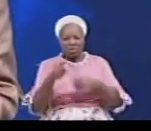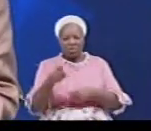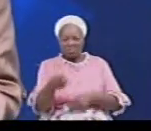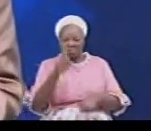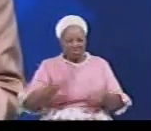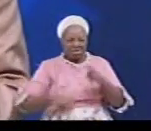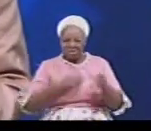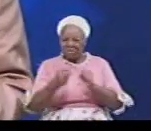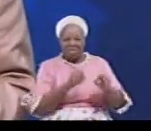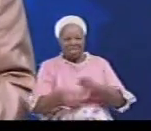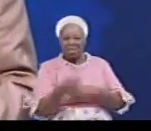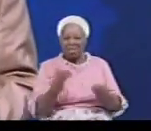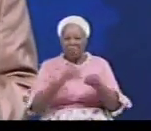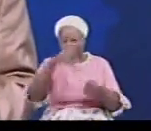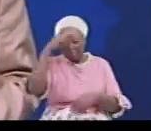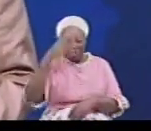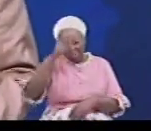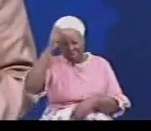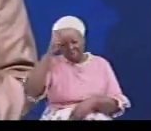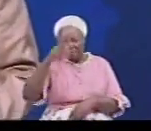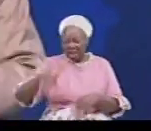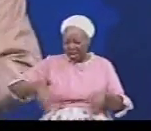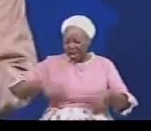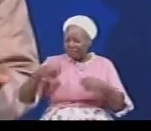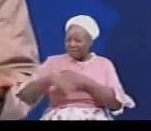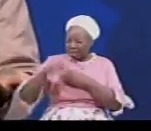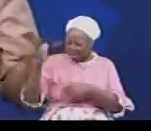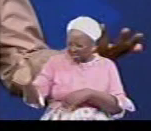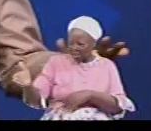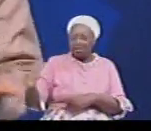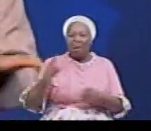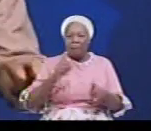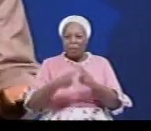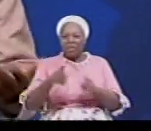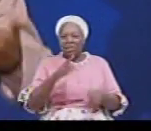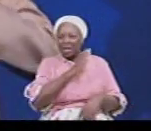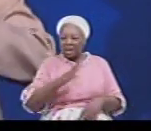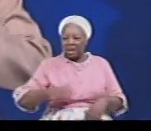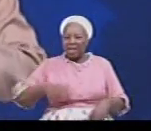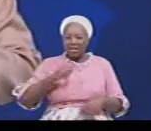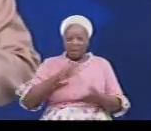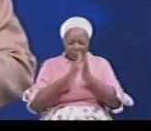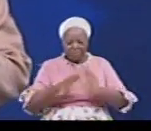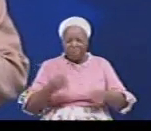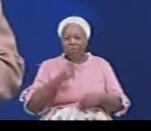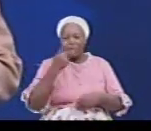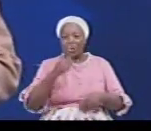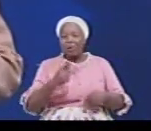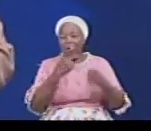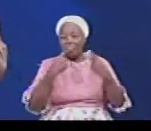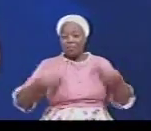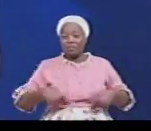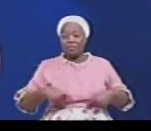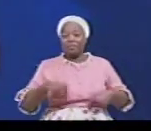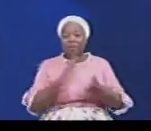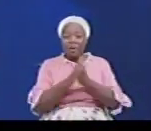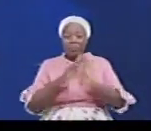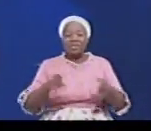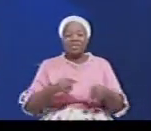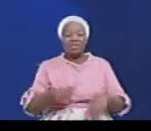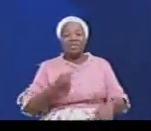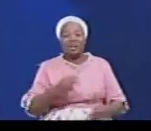The devil lives in them, but Christ, the Prince of Peace, the Redeemer, lives in you.